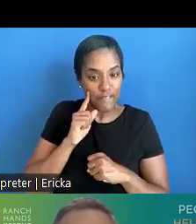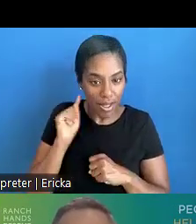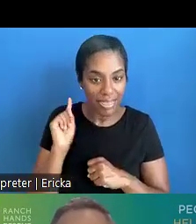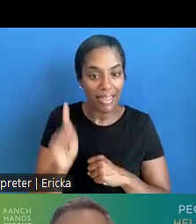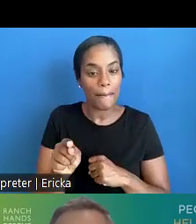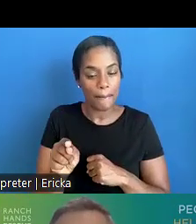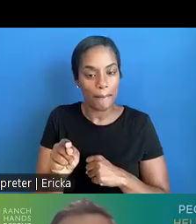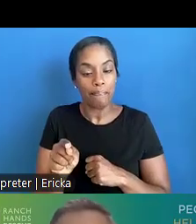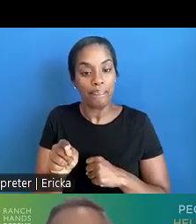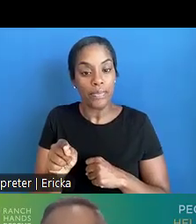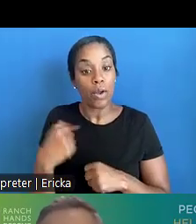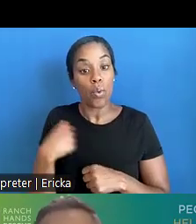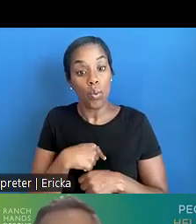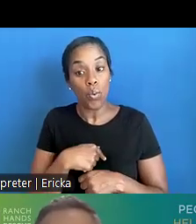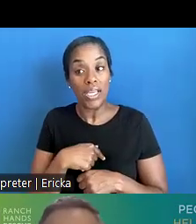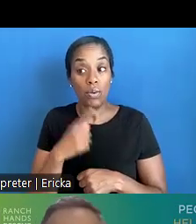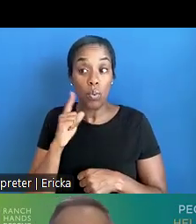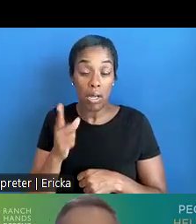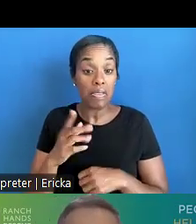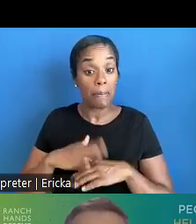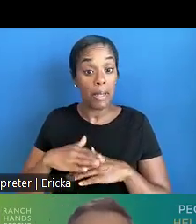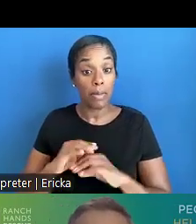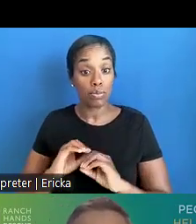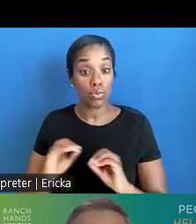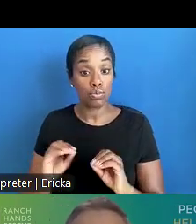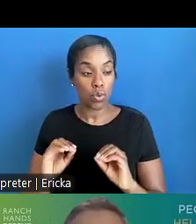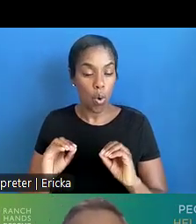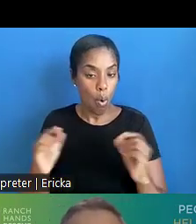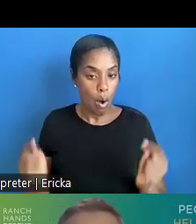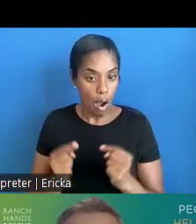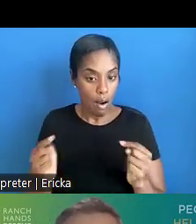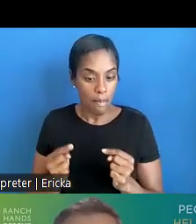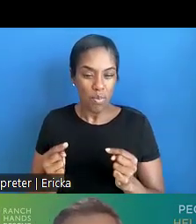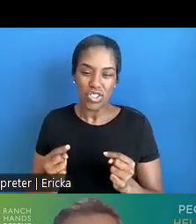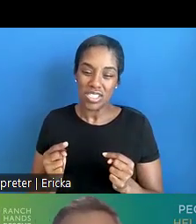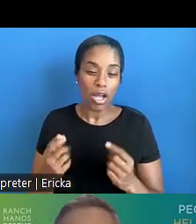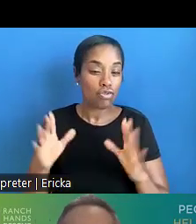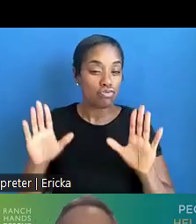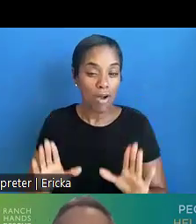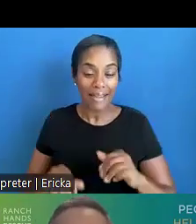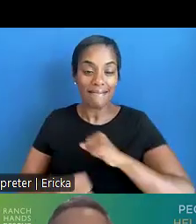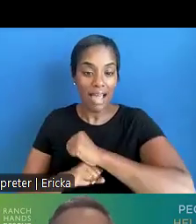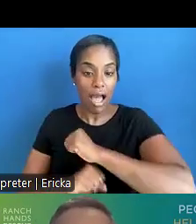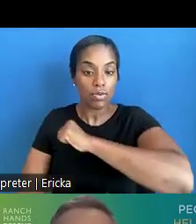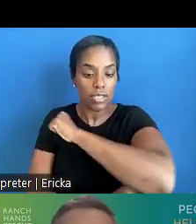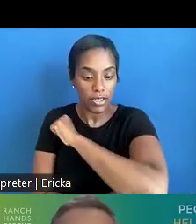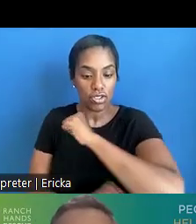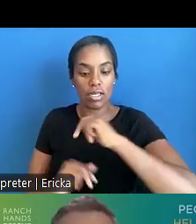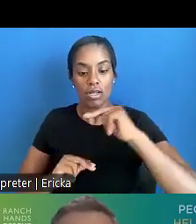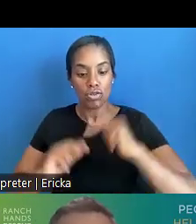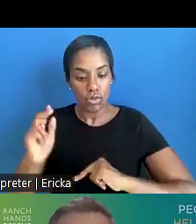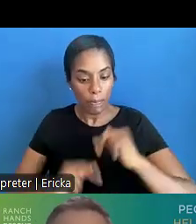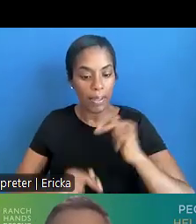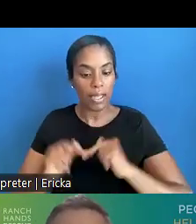to do at least no harm, which gives us a very firm foundation to build ever increasing and